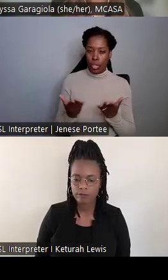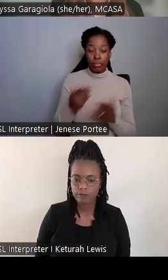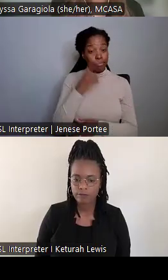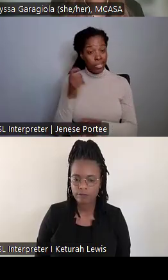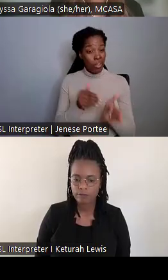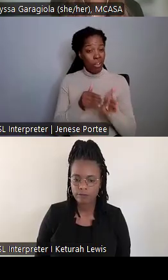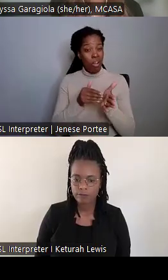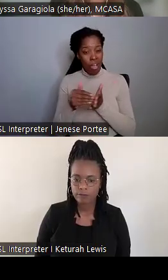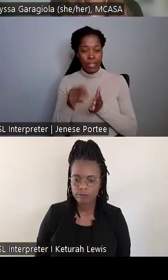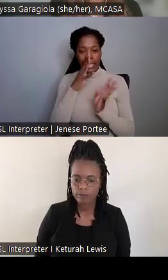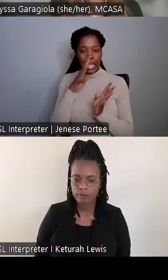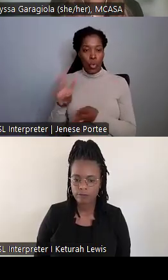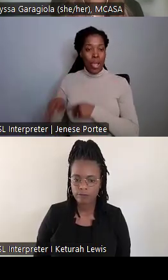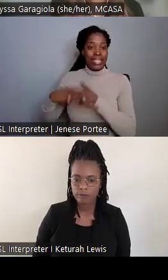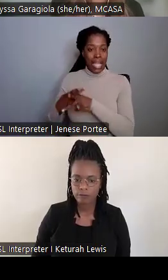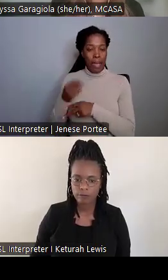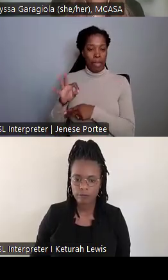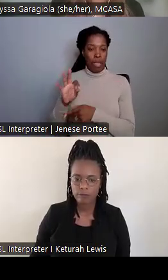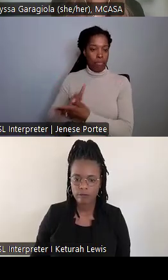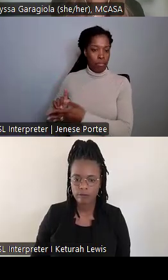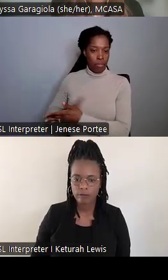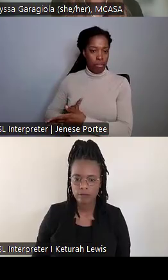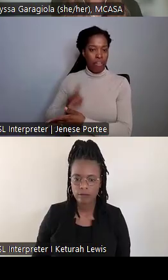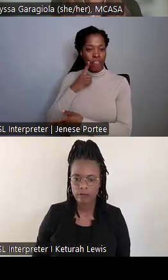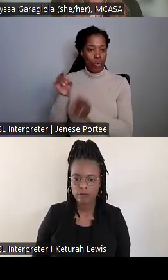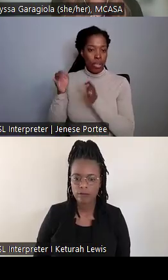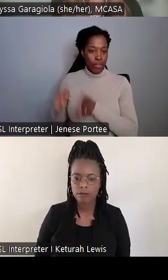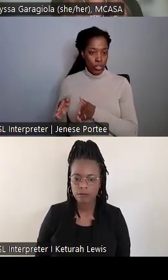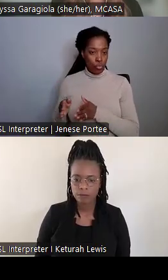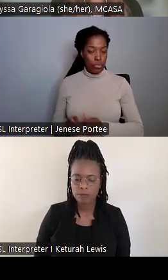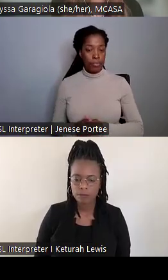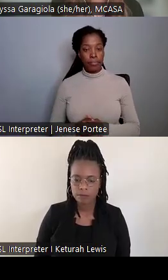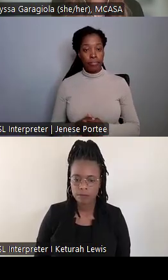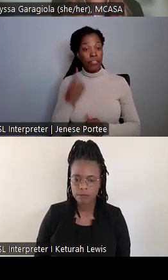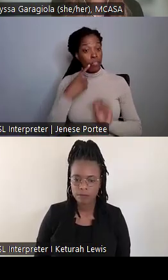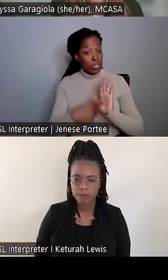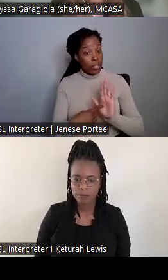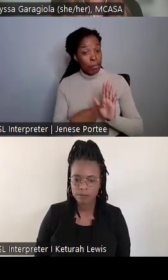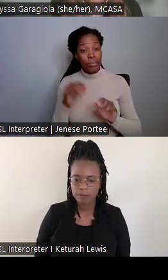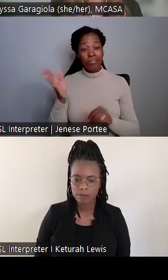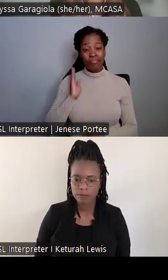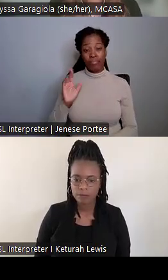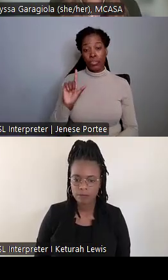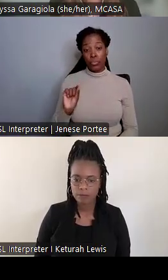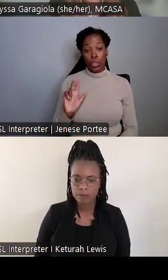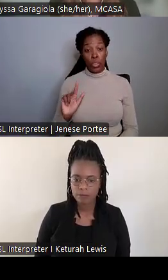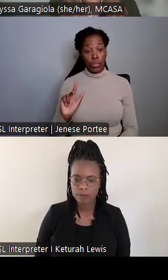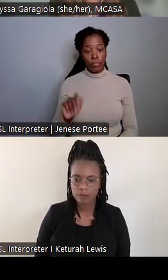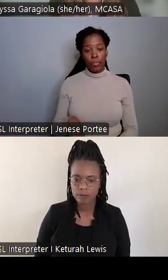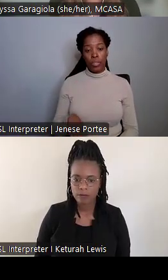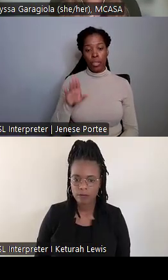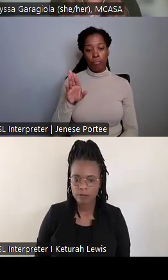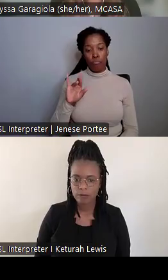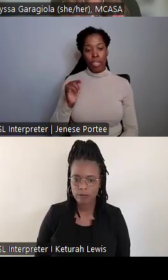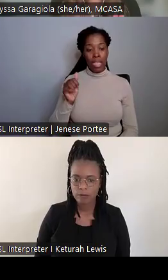an ignored type of prejudice against individuals. For example, in 2013, Brigham Young University